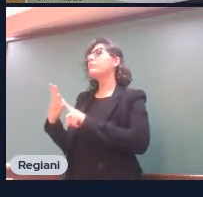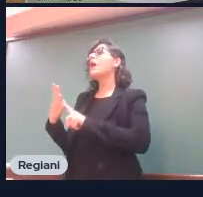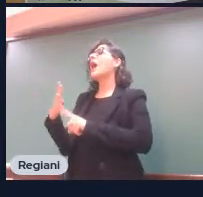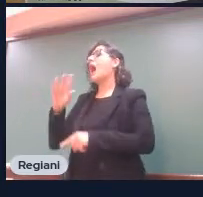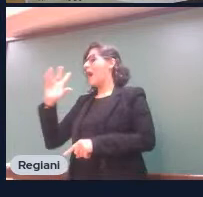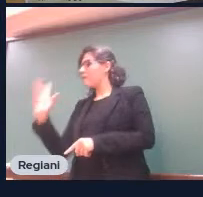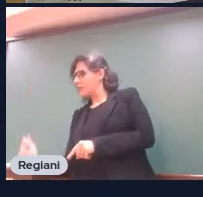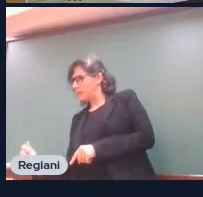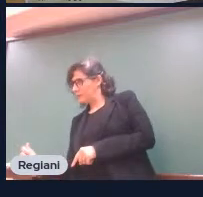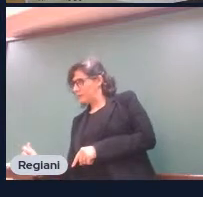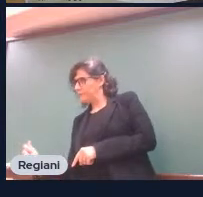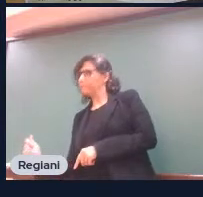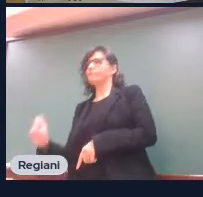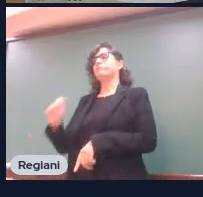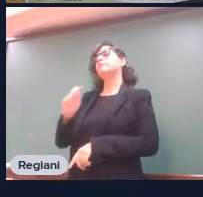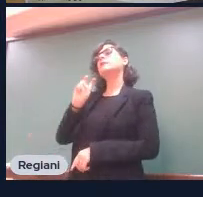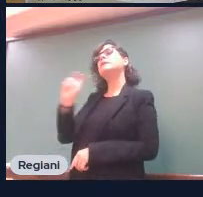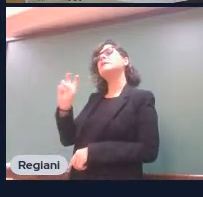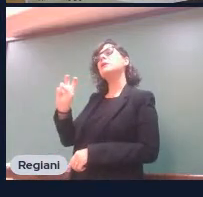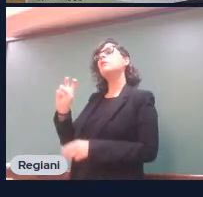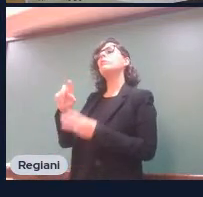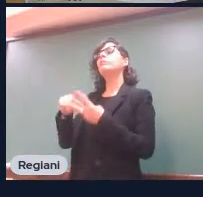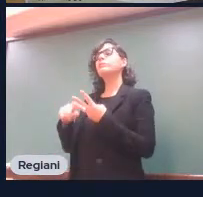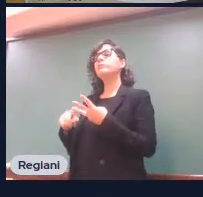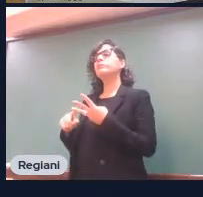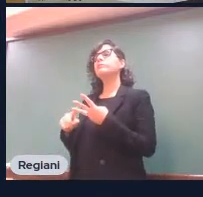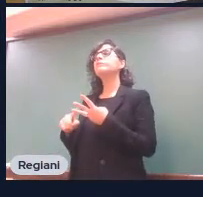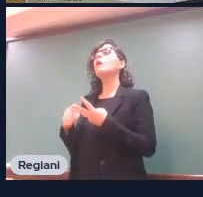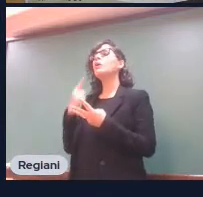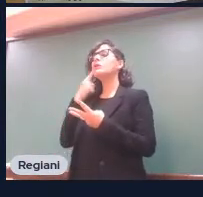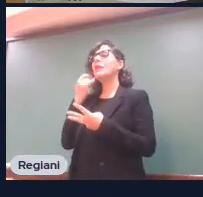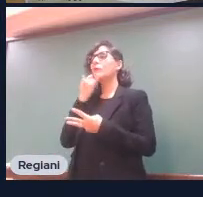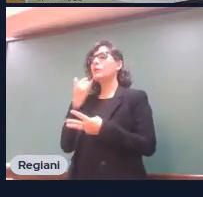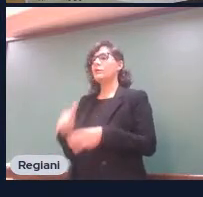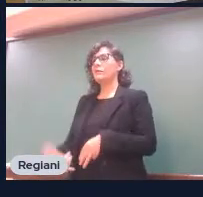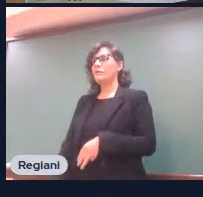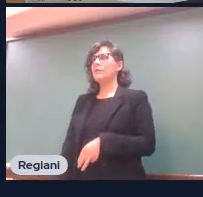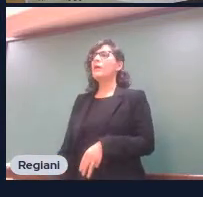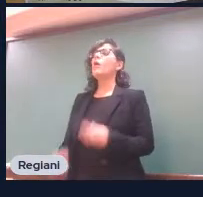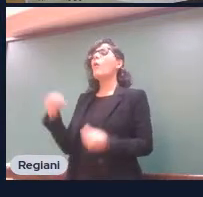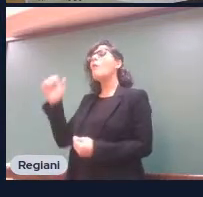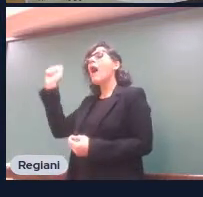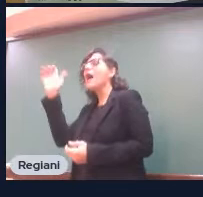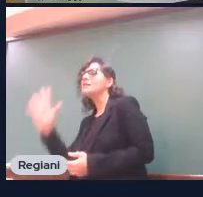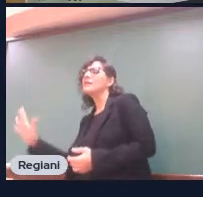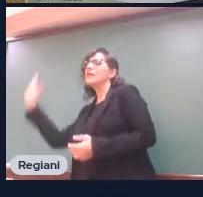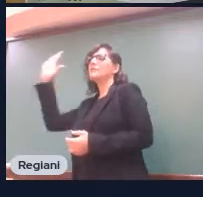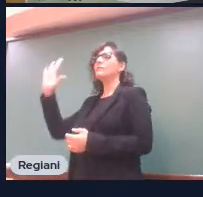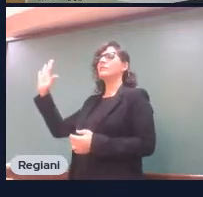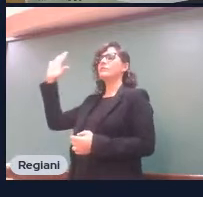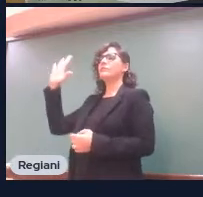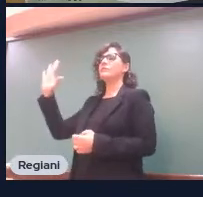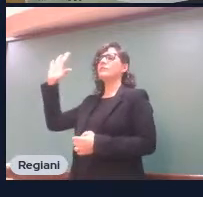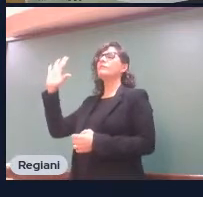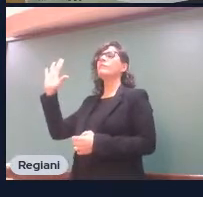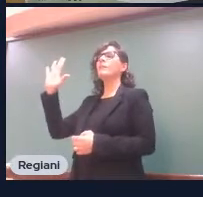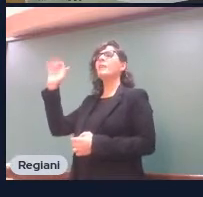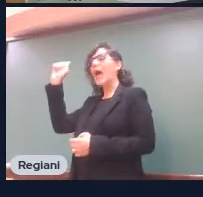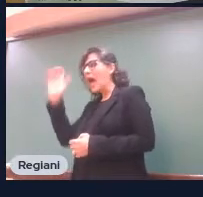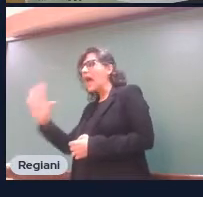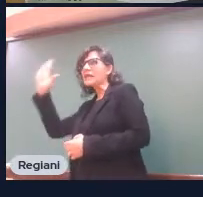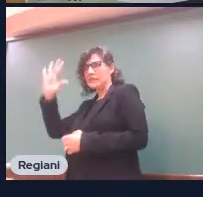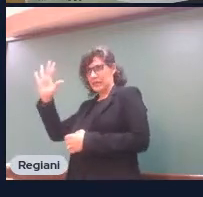5, now you see why it is orange. We include the rest of Russia, AsiaLex,